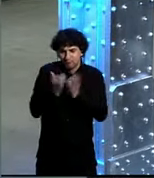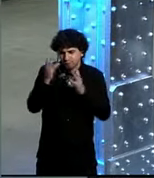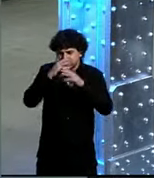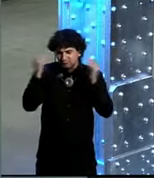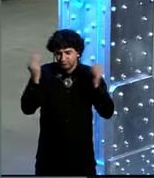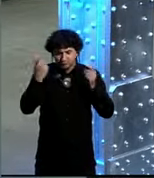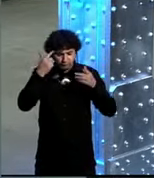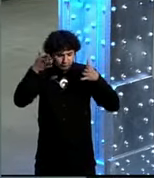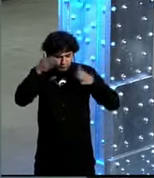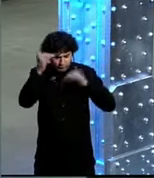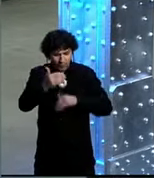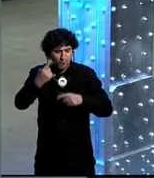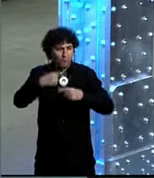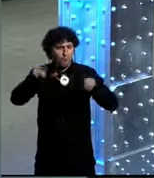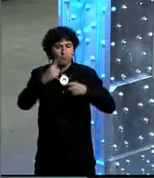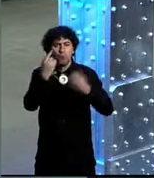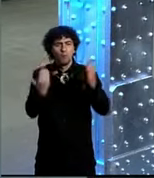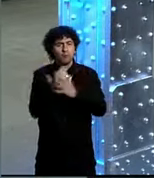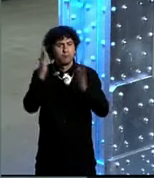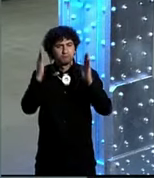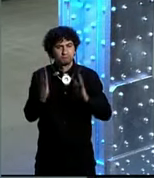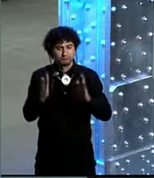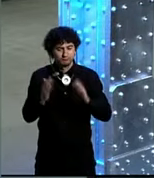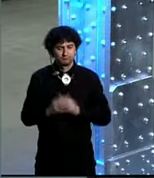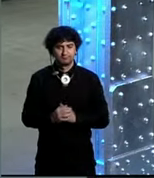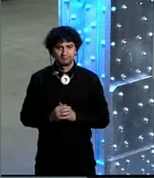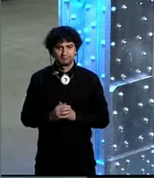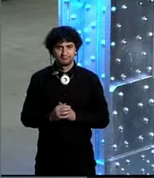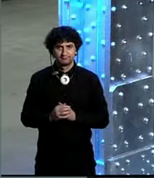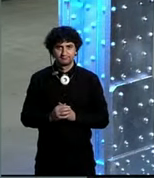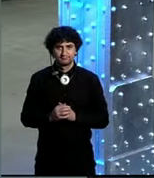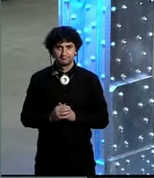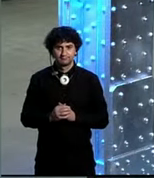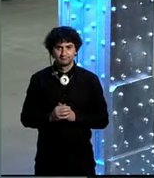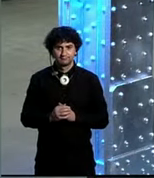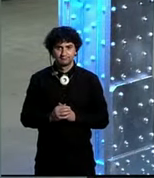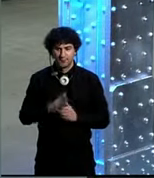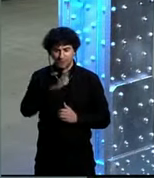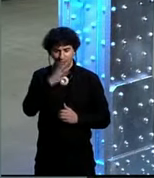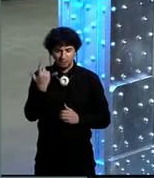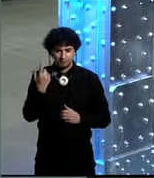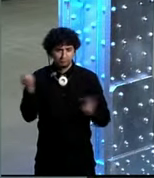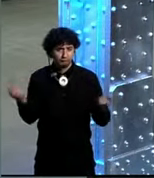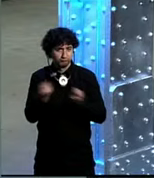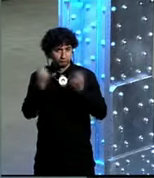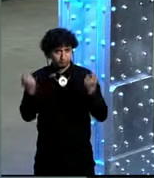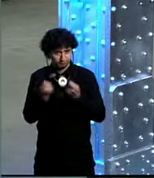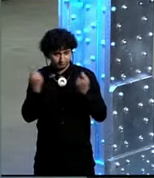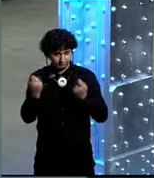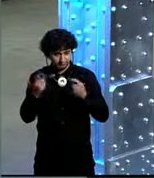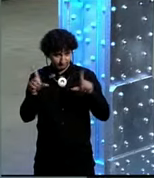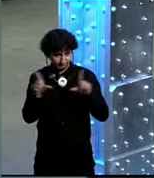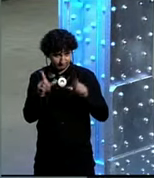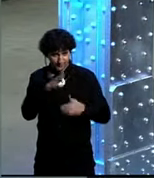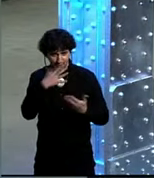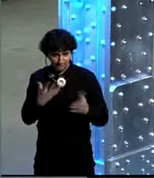one day. And I'll show you a trailer for it, and then I'll tell you how we financed it and what we